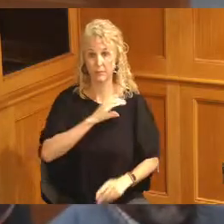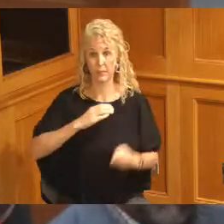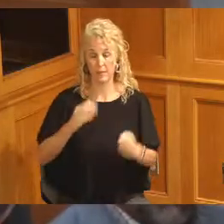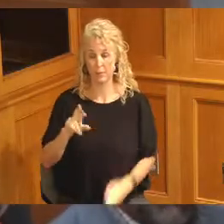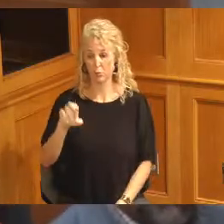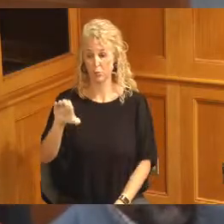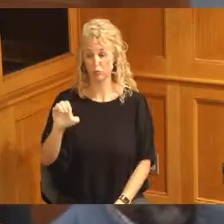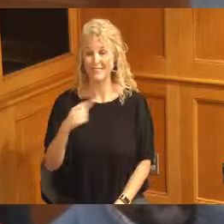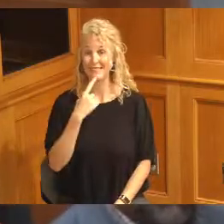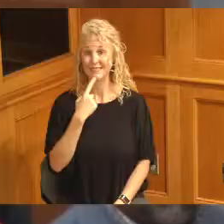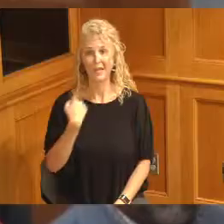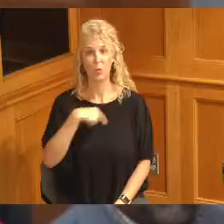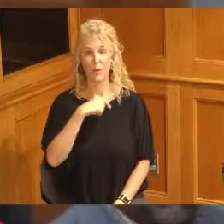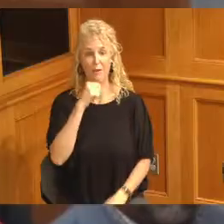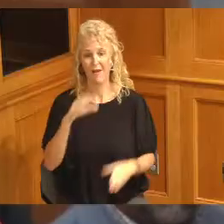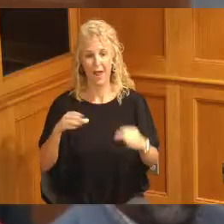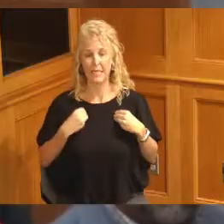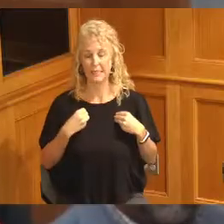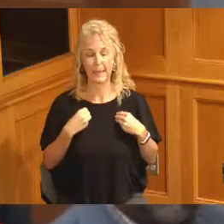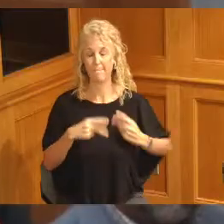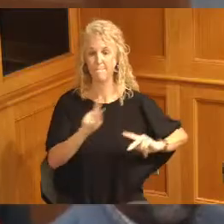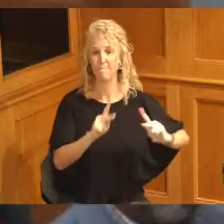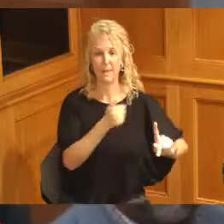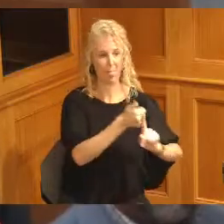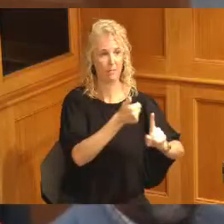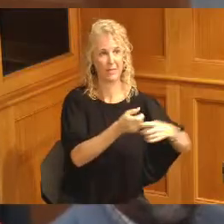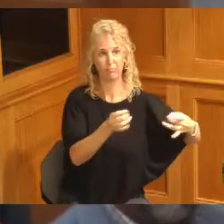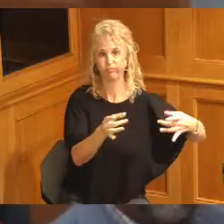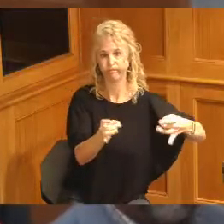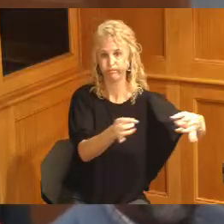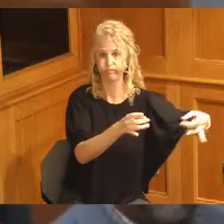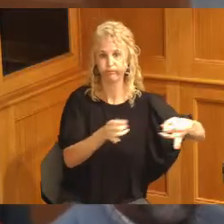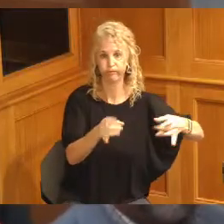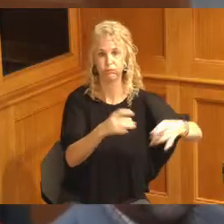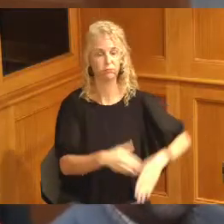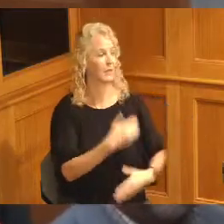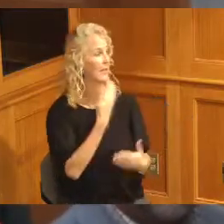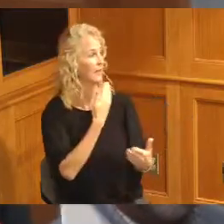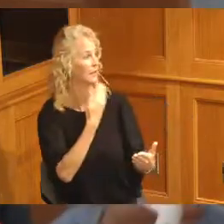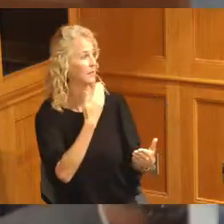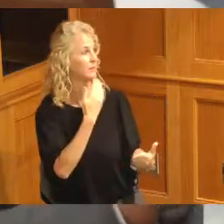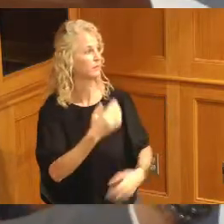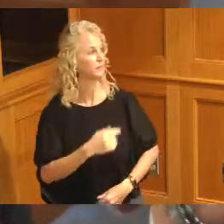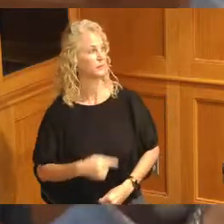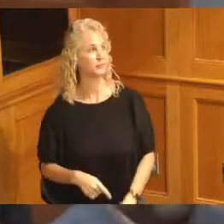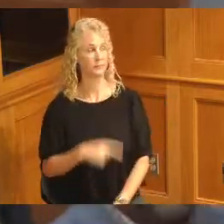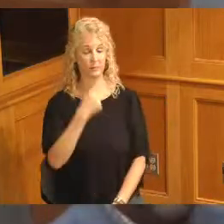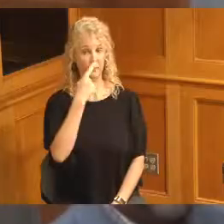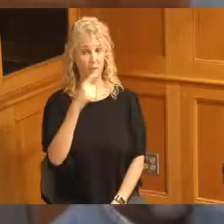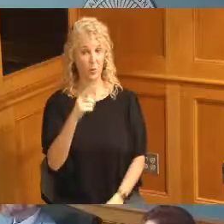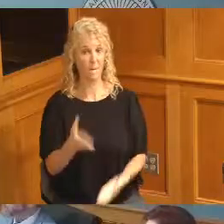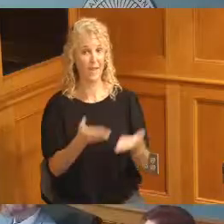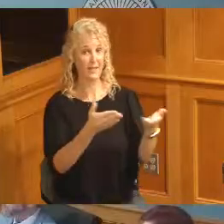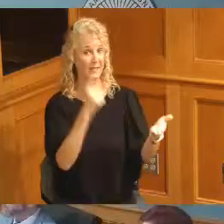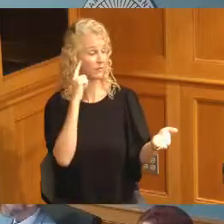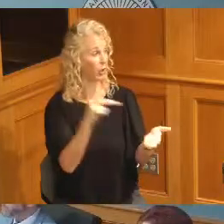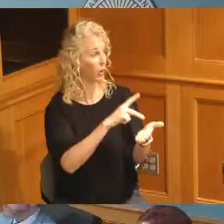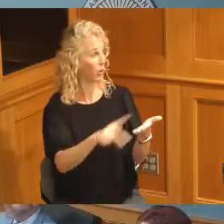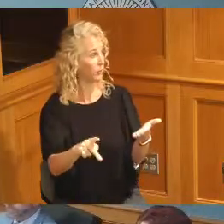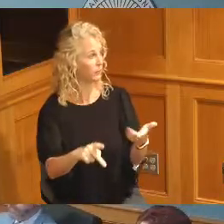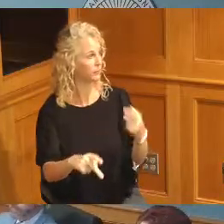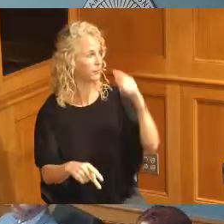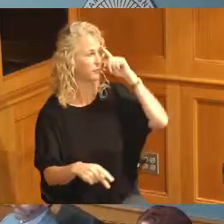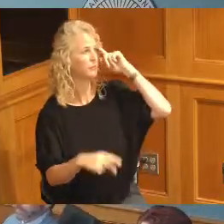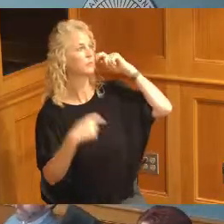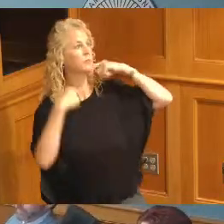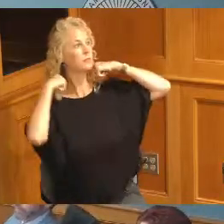Reese already said, we are not tolerating hateful people coming into our county doing hateful stuff. Thank you. Would you please provide that to the clerk? I want to, and